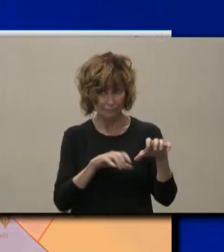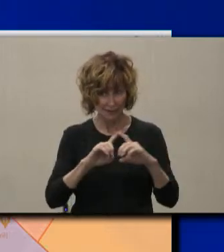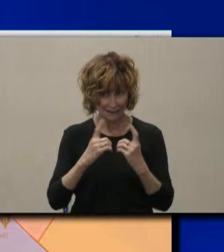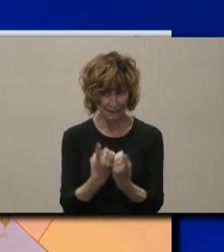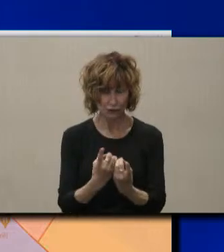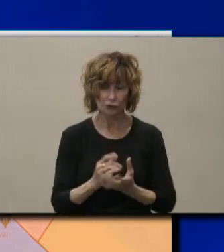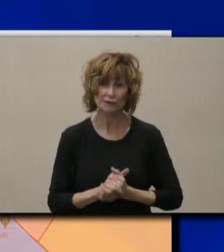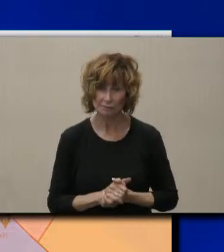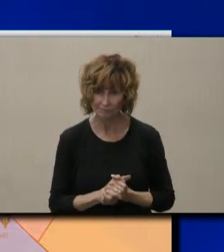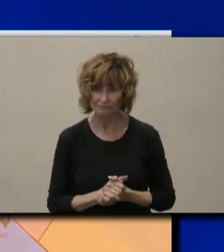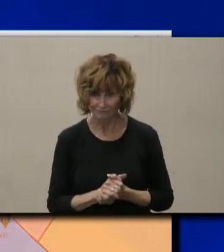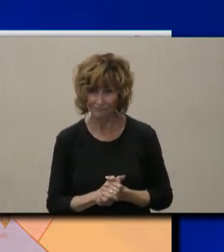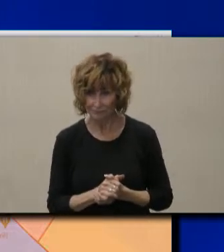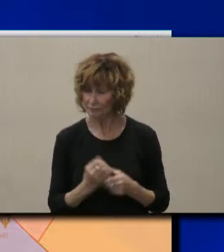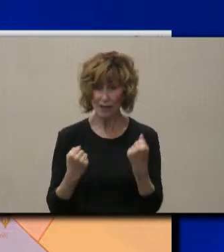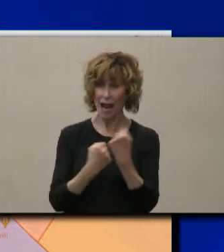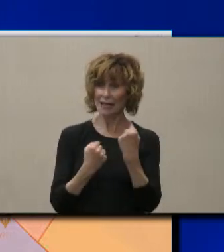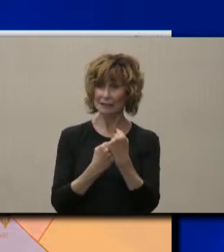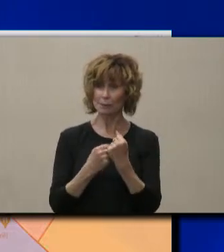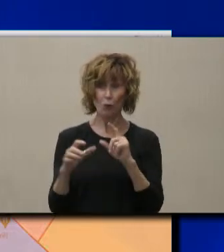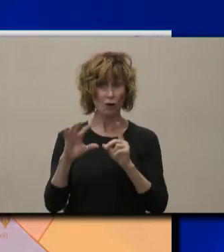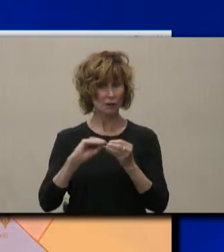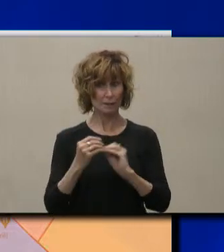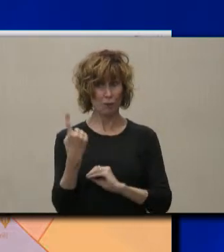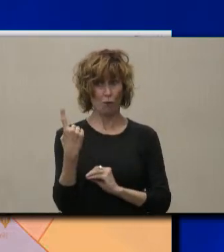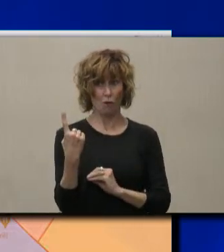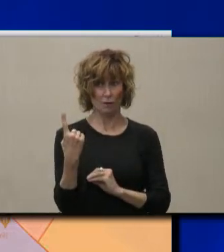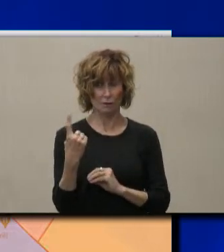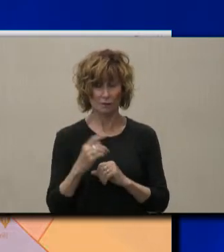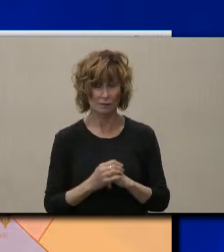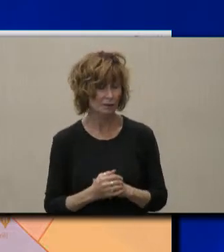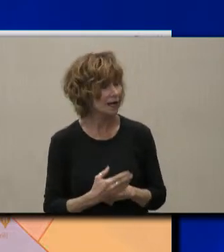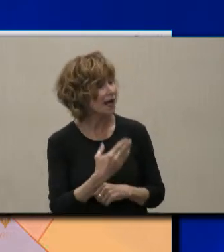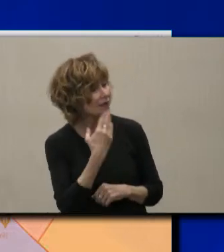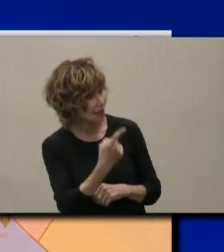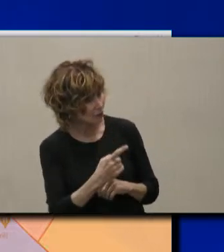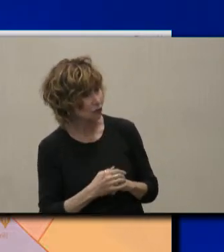more comments, but I'd support option 1. Thank you.